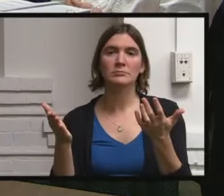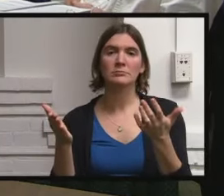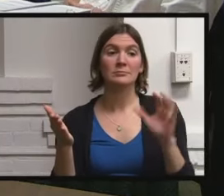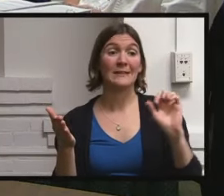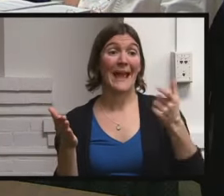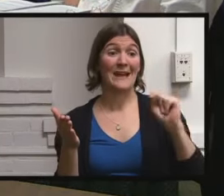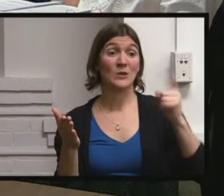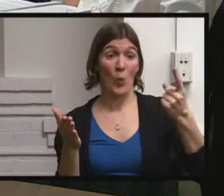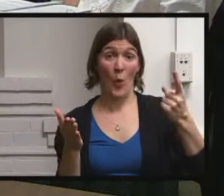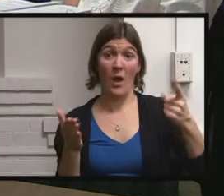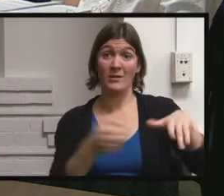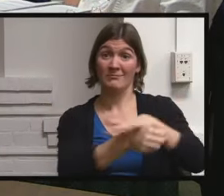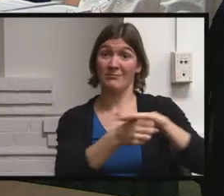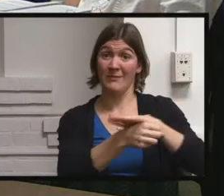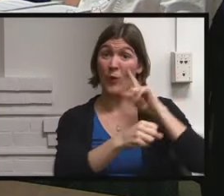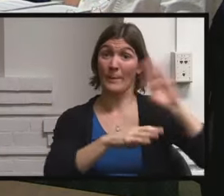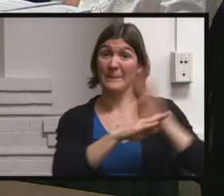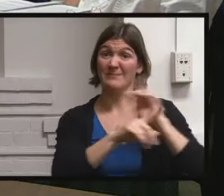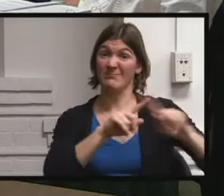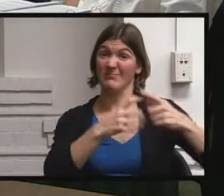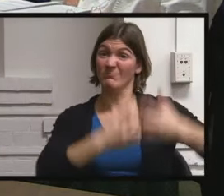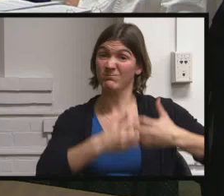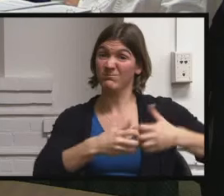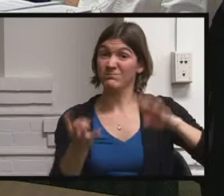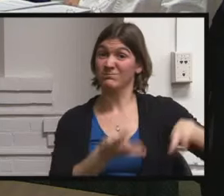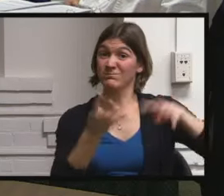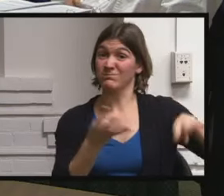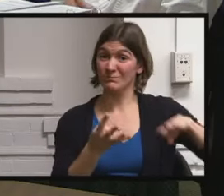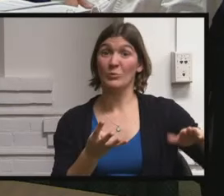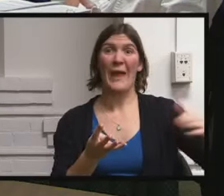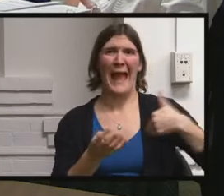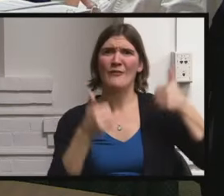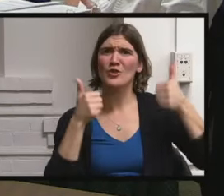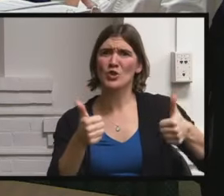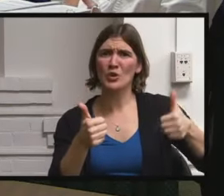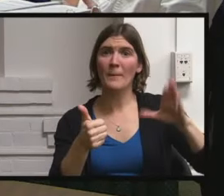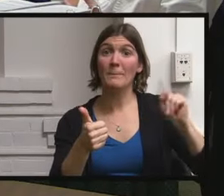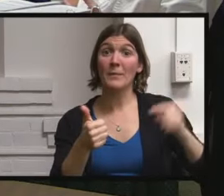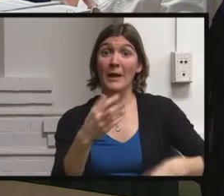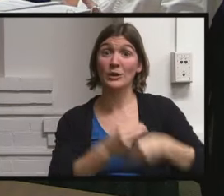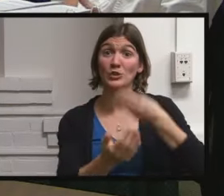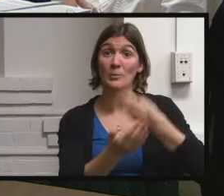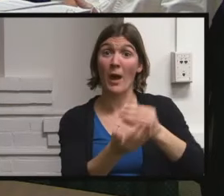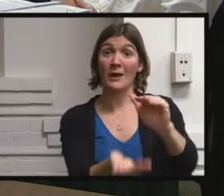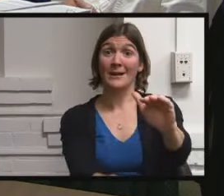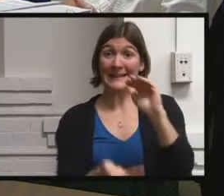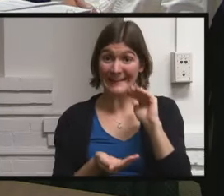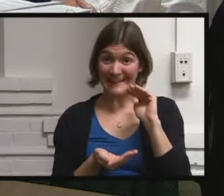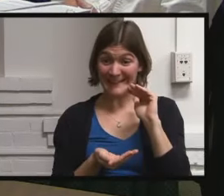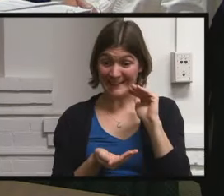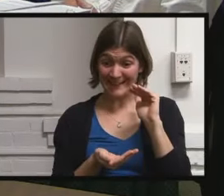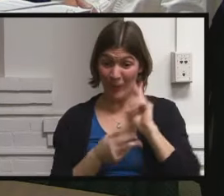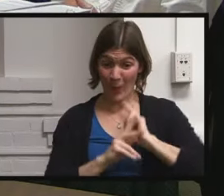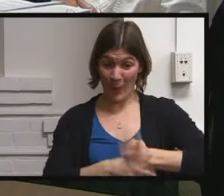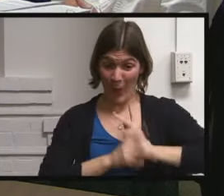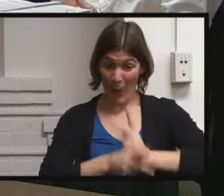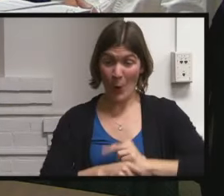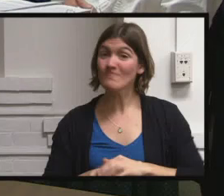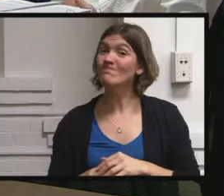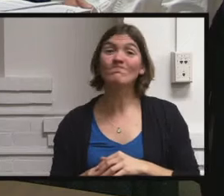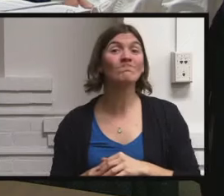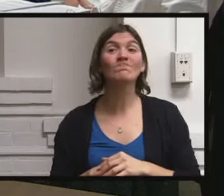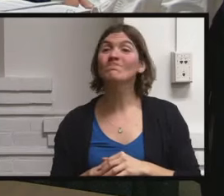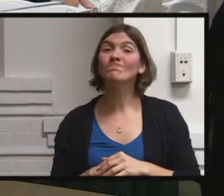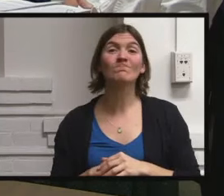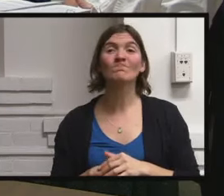Exit 1 Industrial Park, but we don't have additional money in the town's coffers to